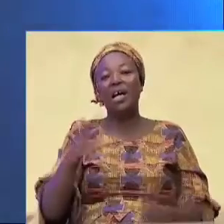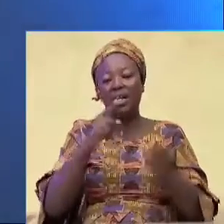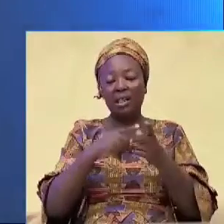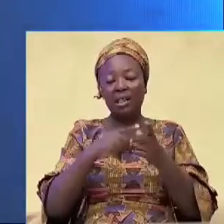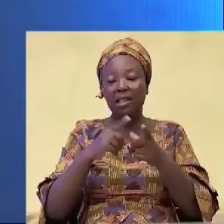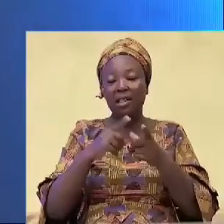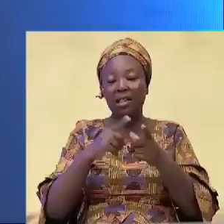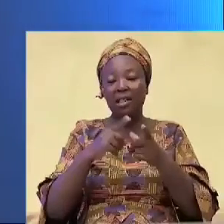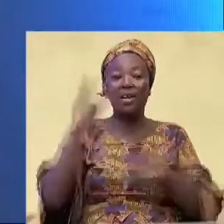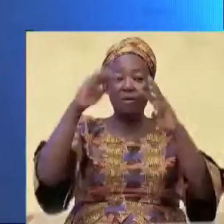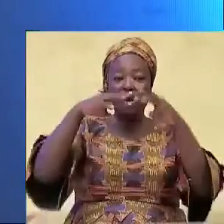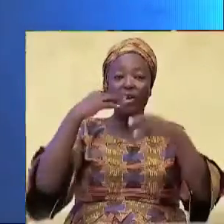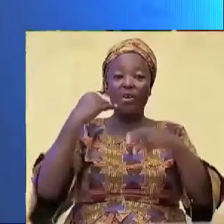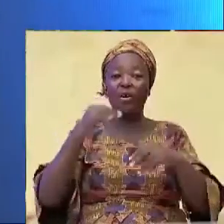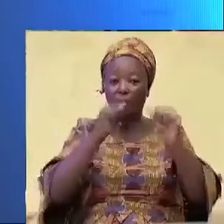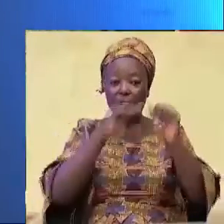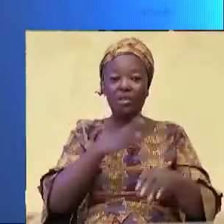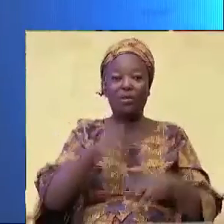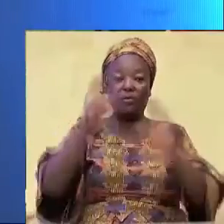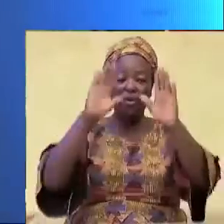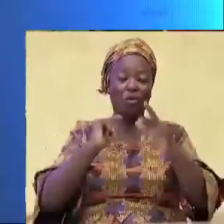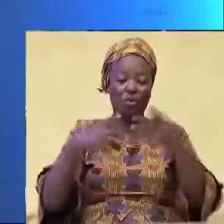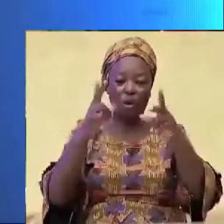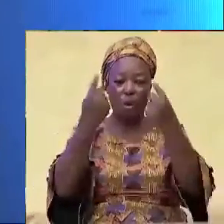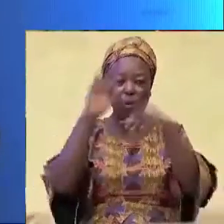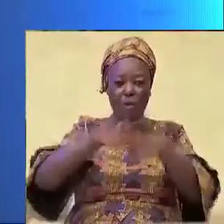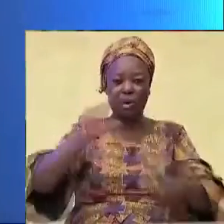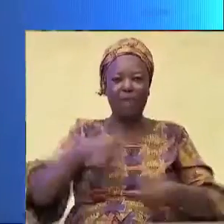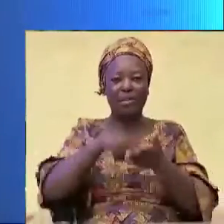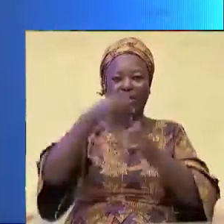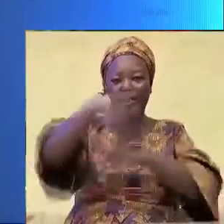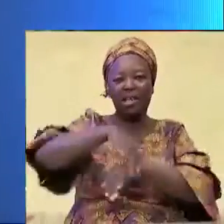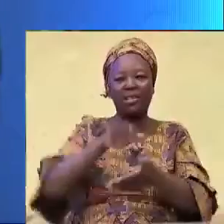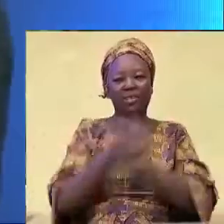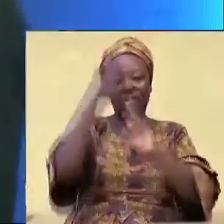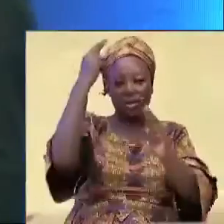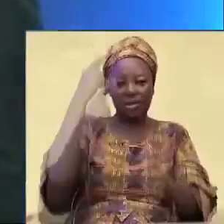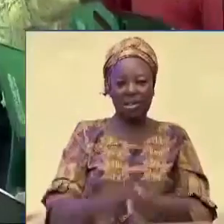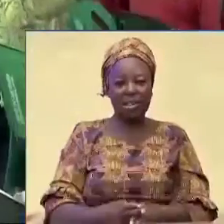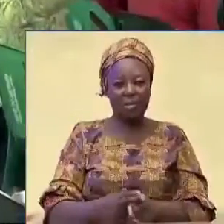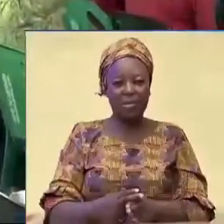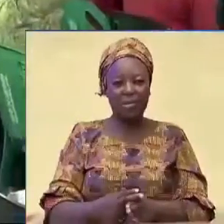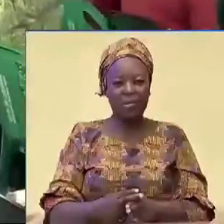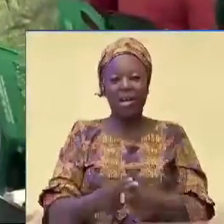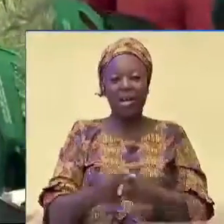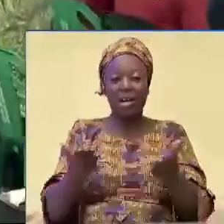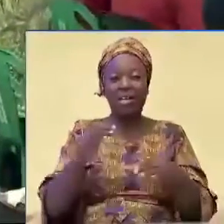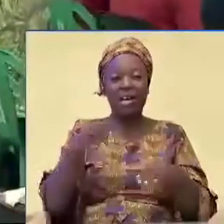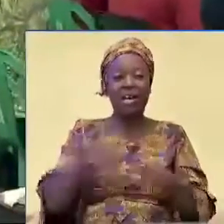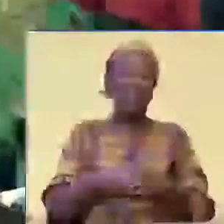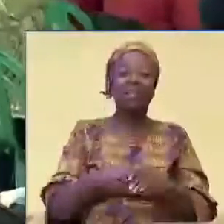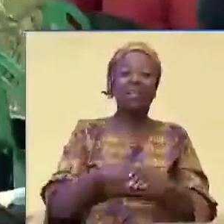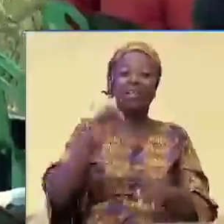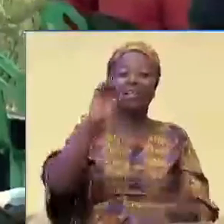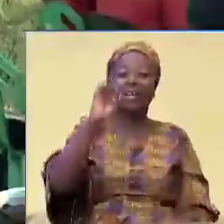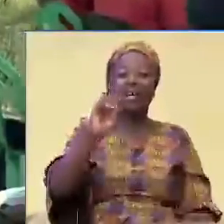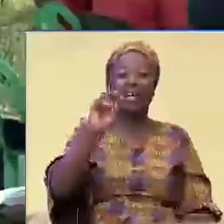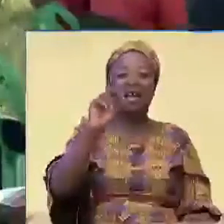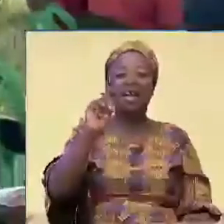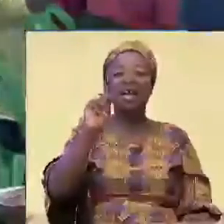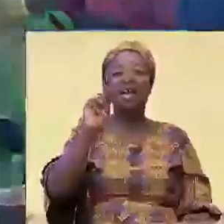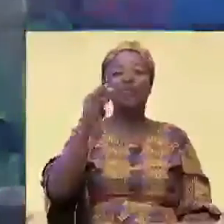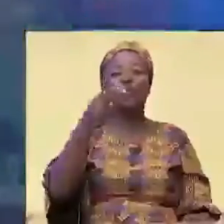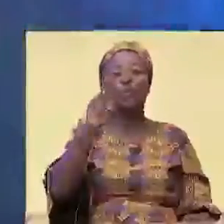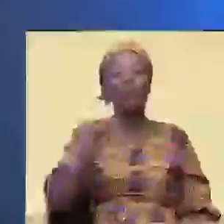rain of blessing, of miracle, is going to fall tonight. at Enugu